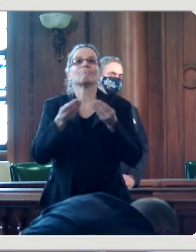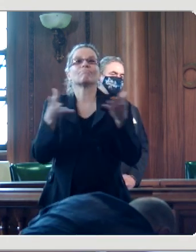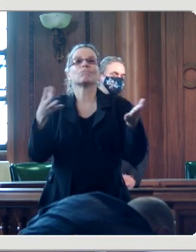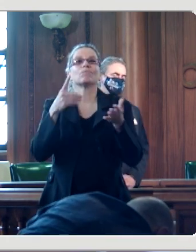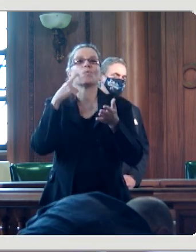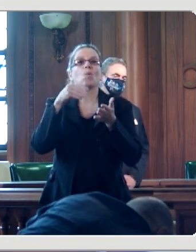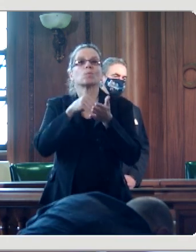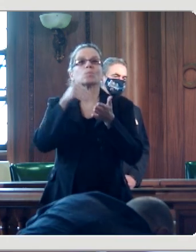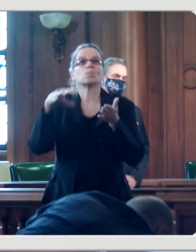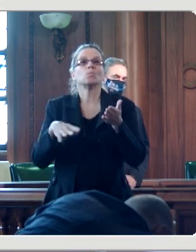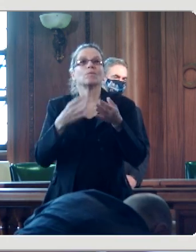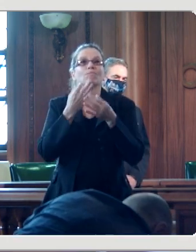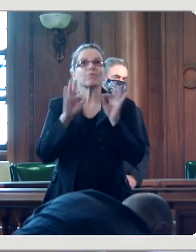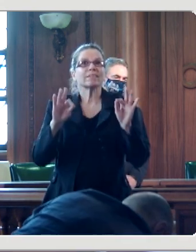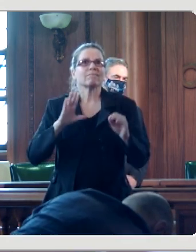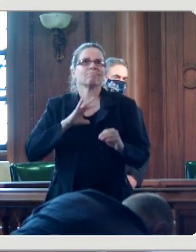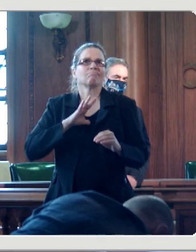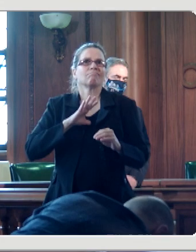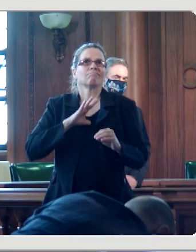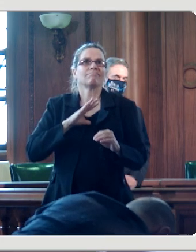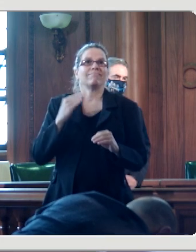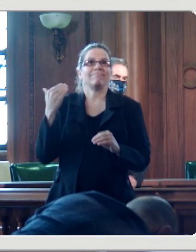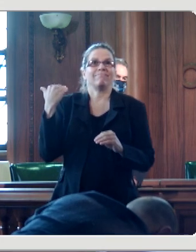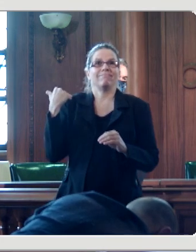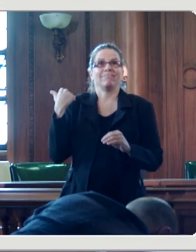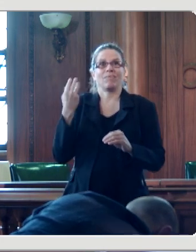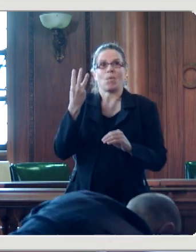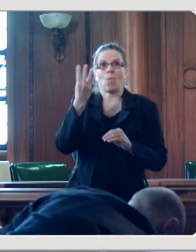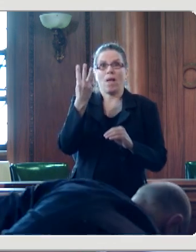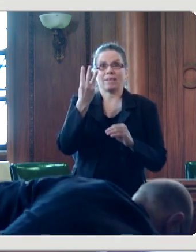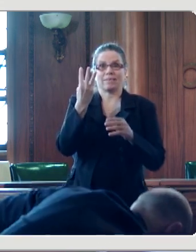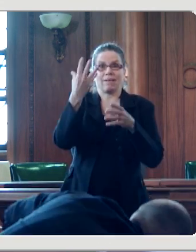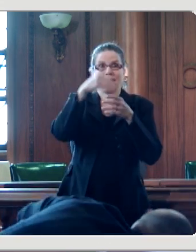on Wednesday for the entire weekend, and we distributed